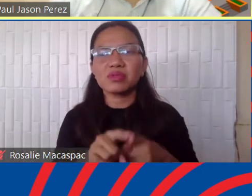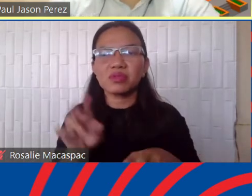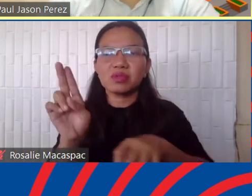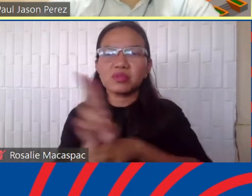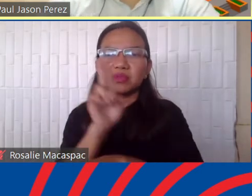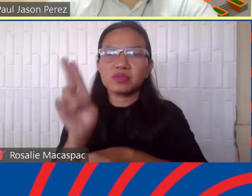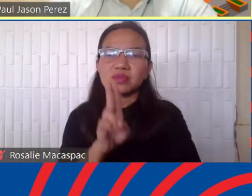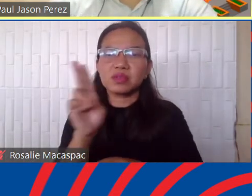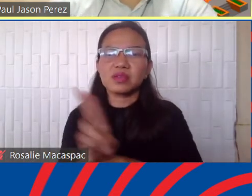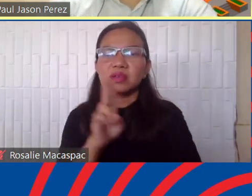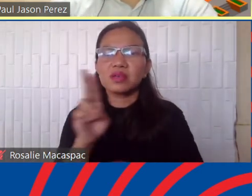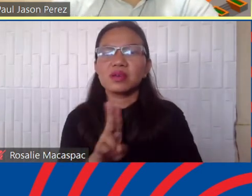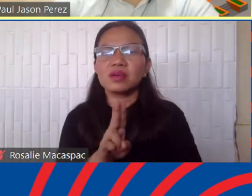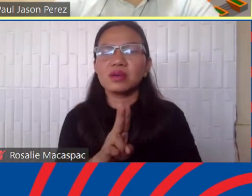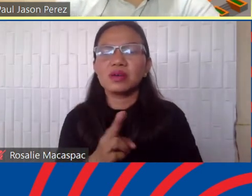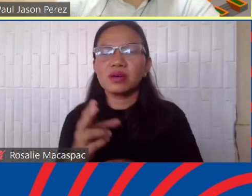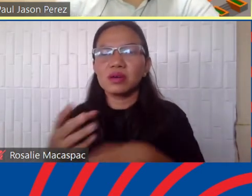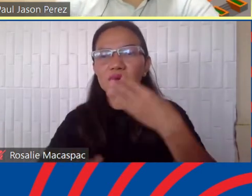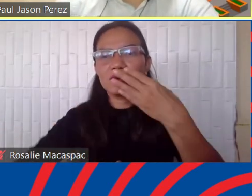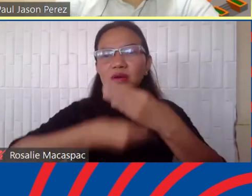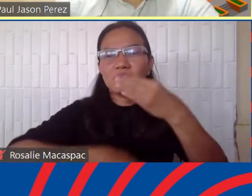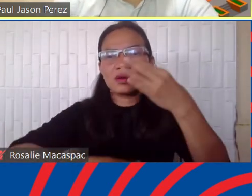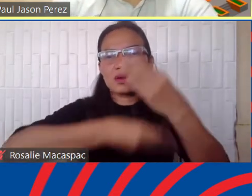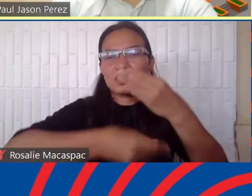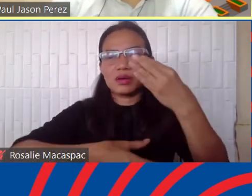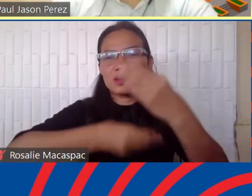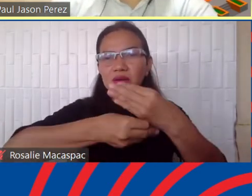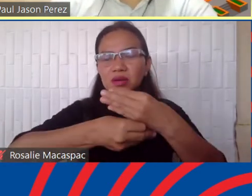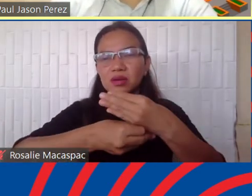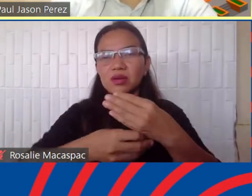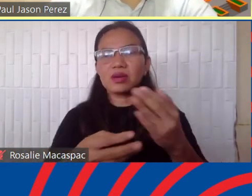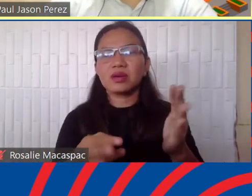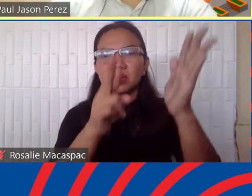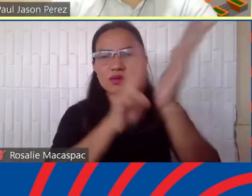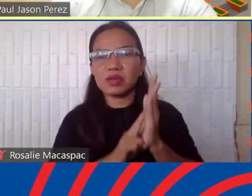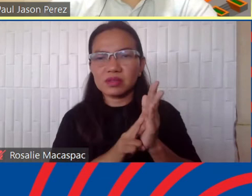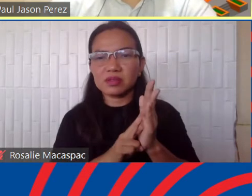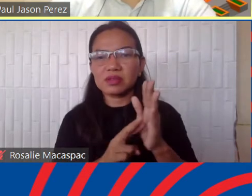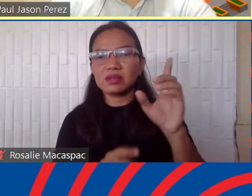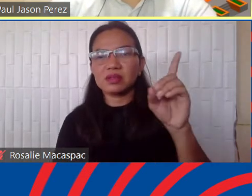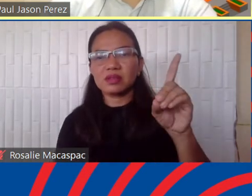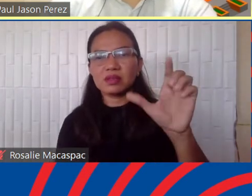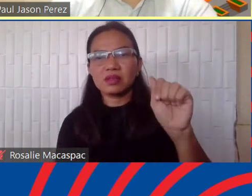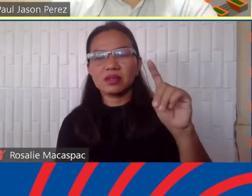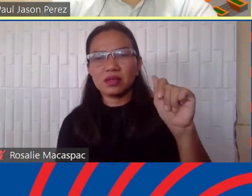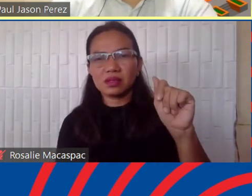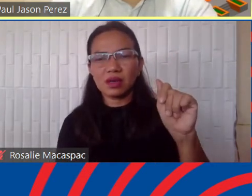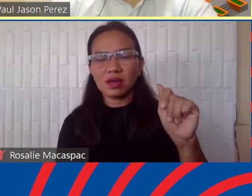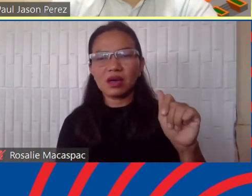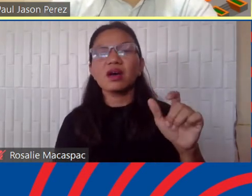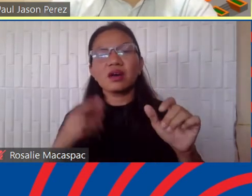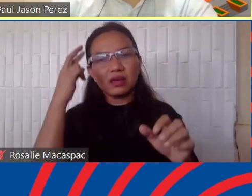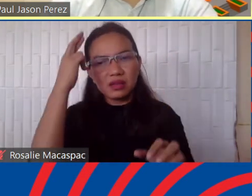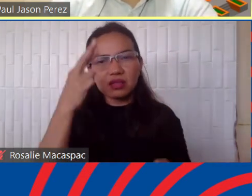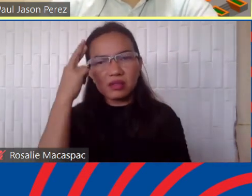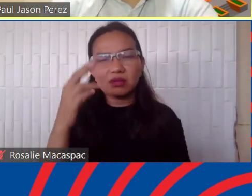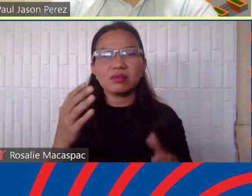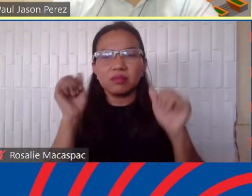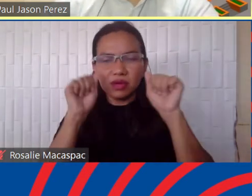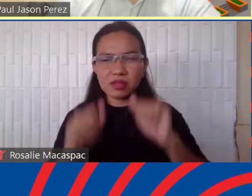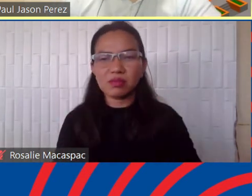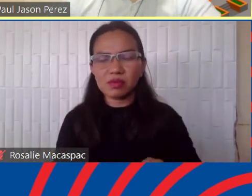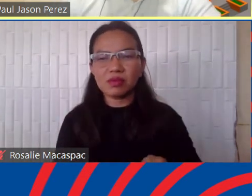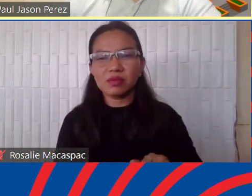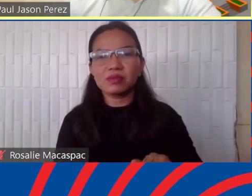a platform for requesting data. And the reason why that is possible is users